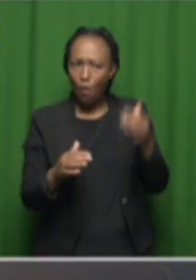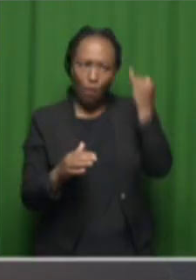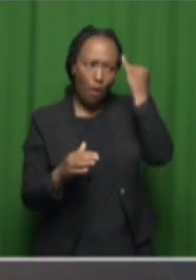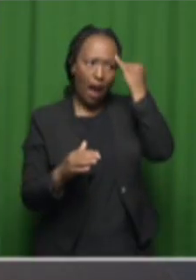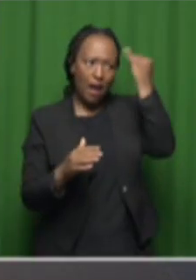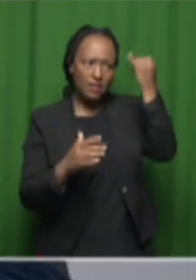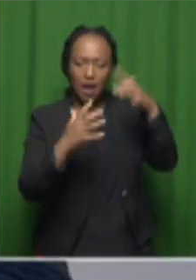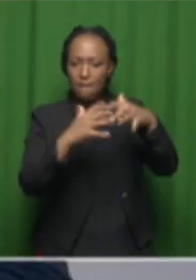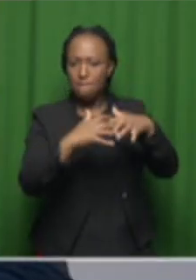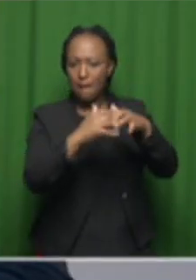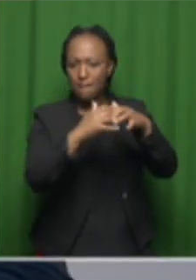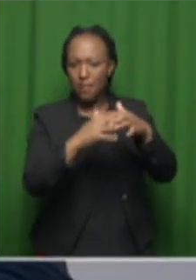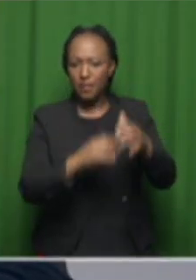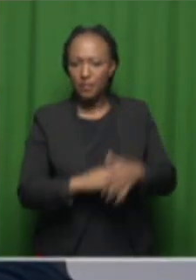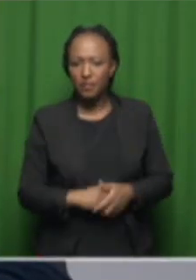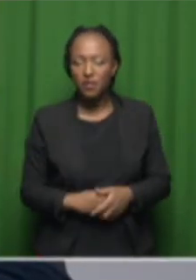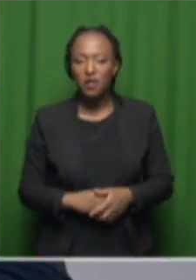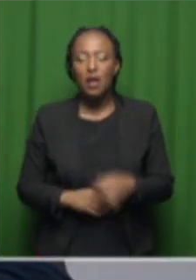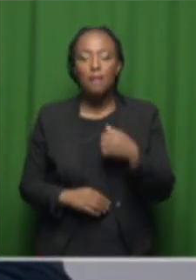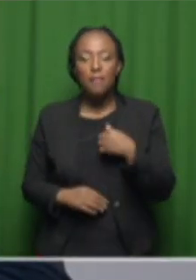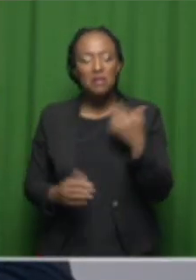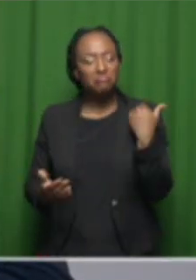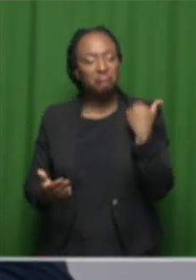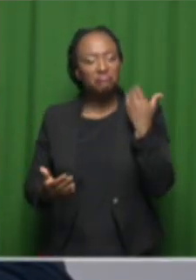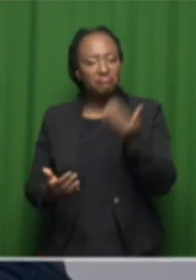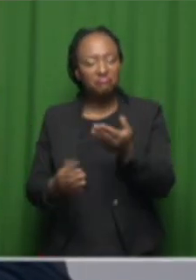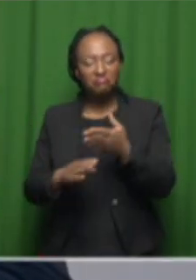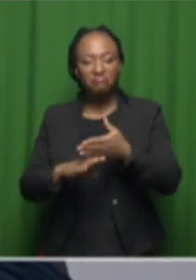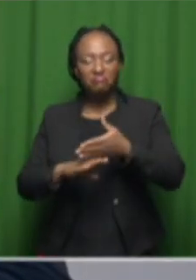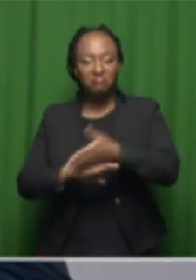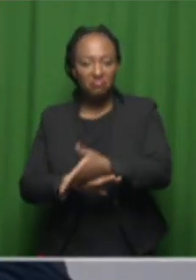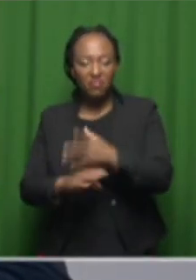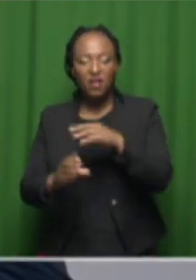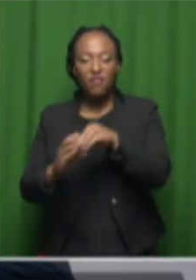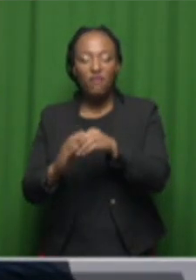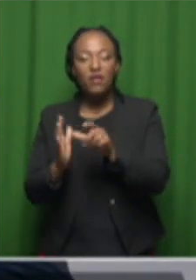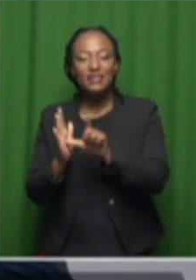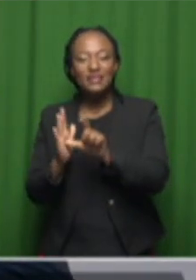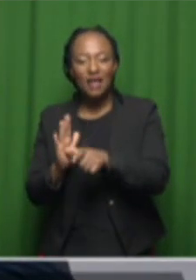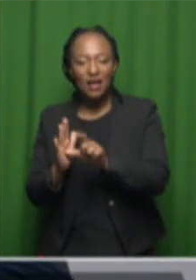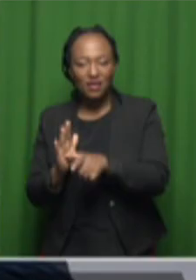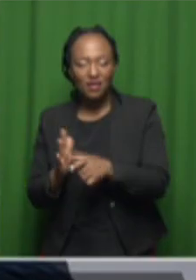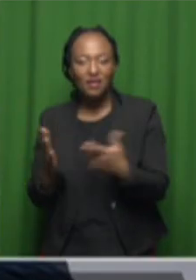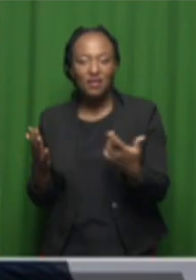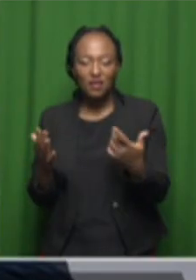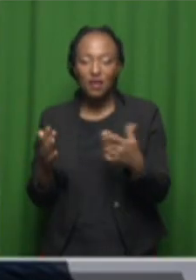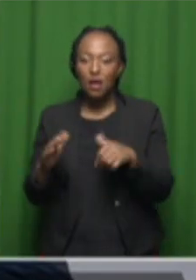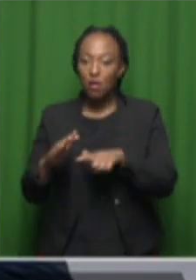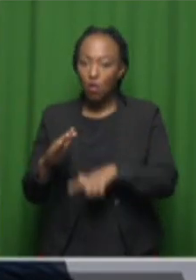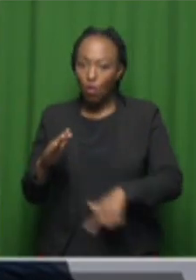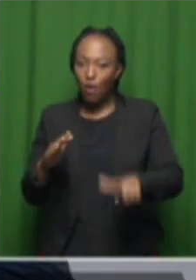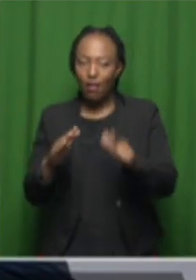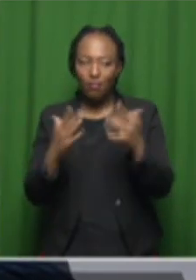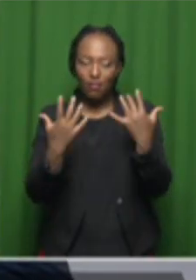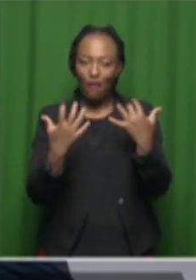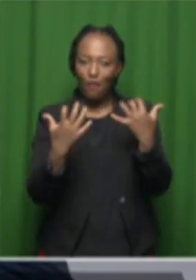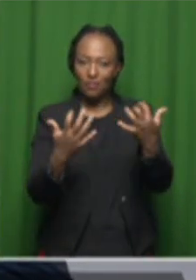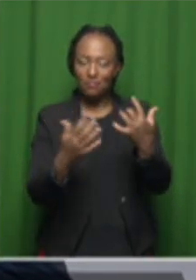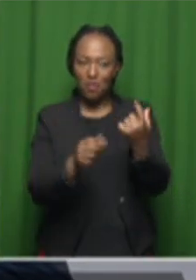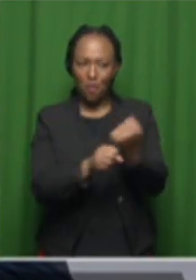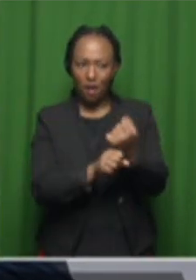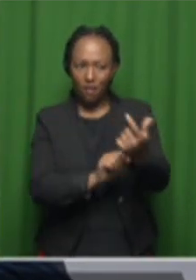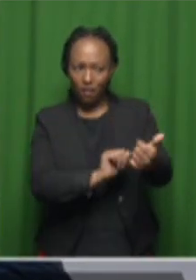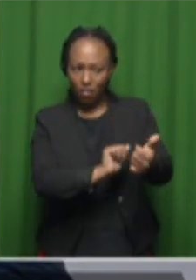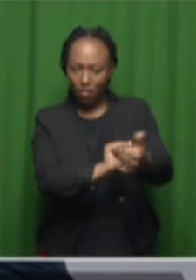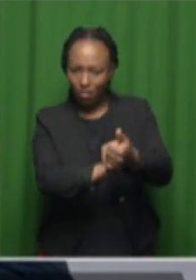this? You know, I've been working in design for a really long time, and I think the more that I work with local audiences, the more I can see that there's this